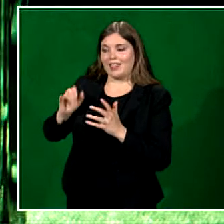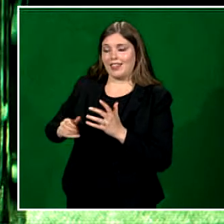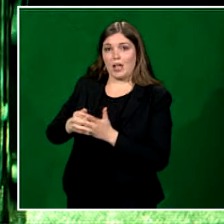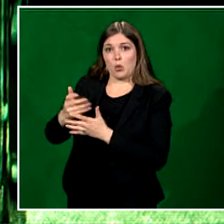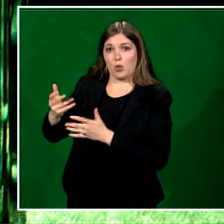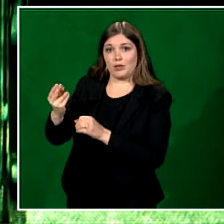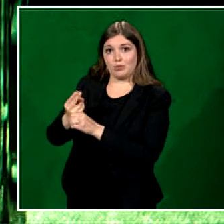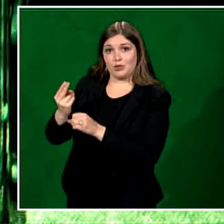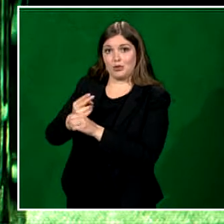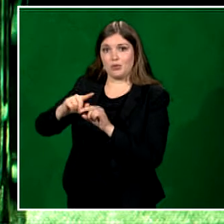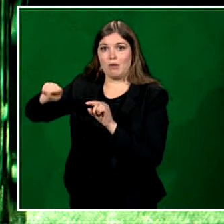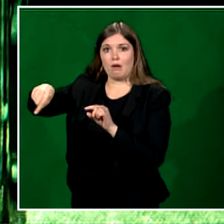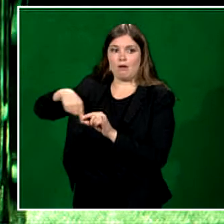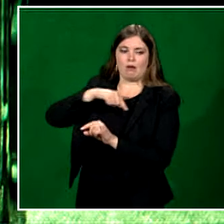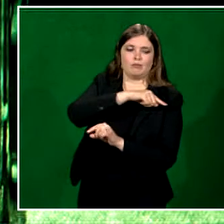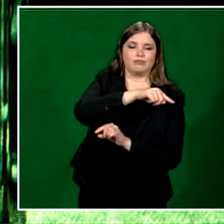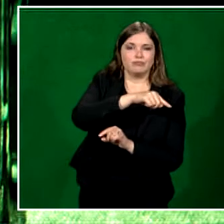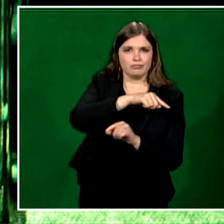manner.